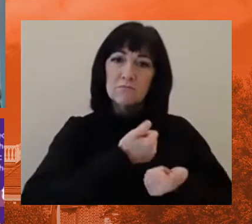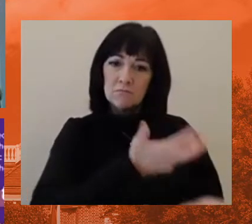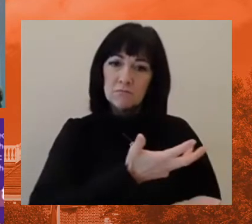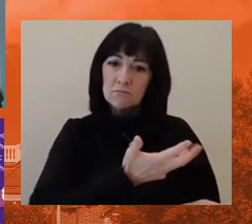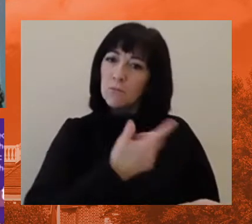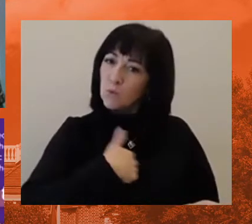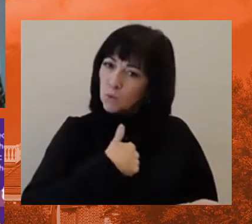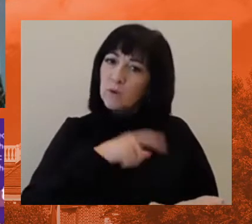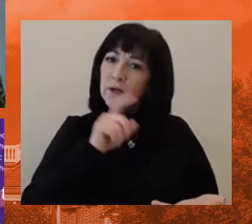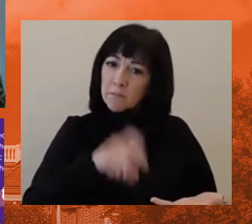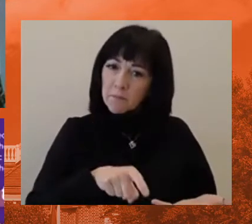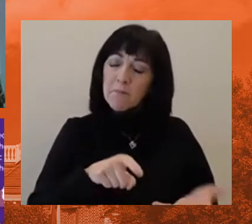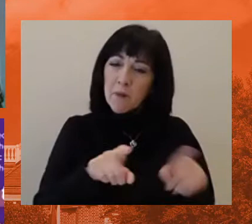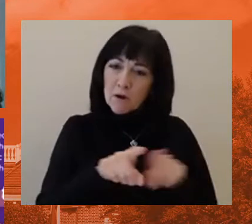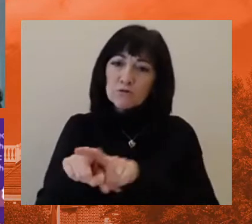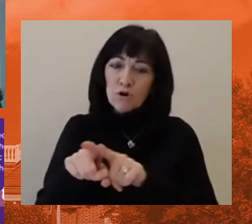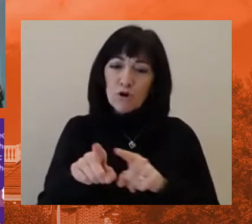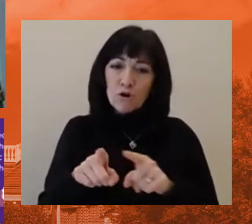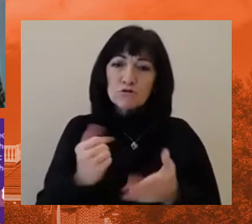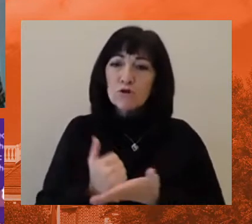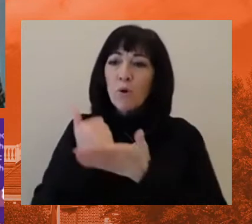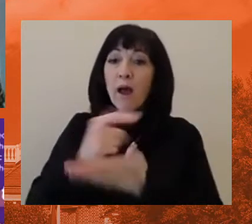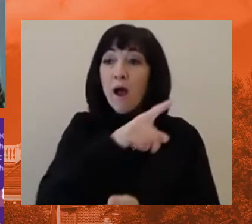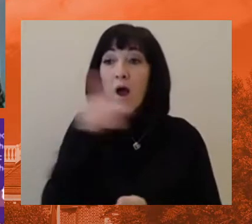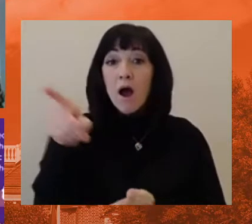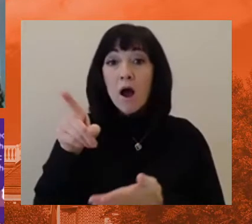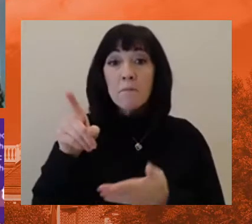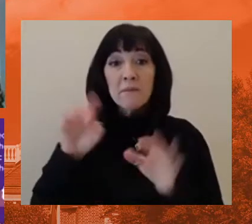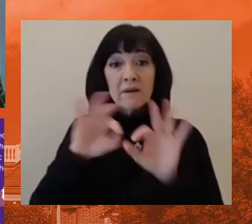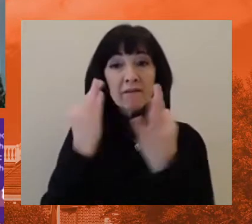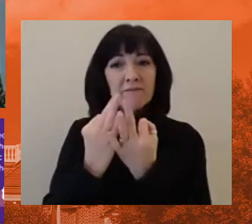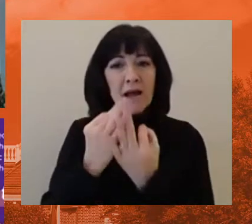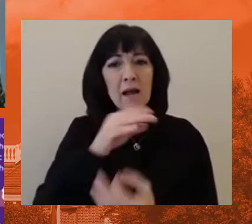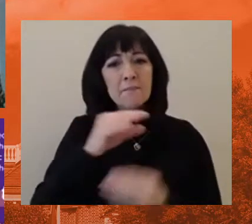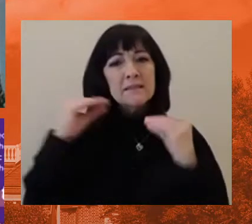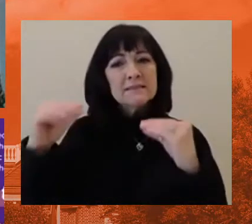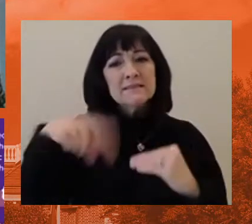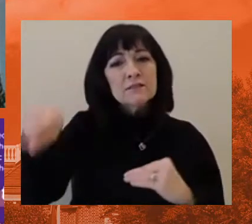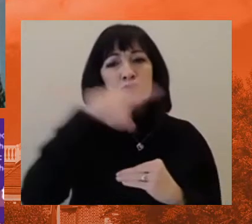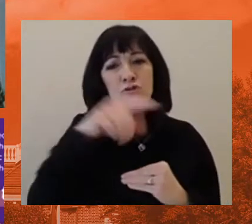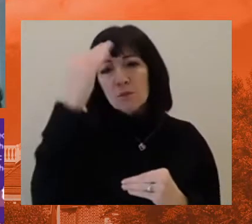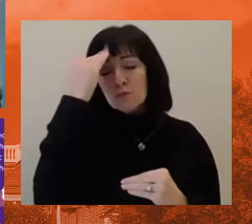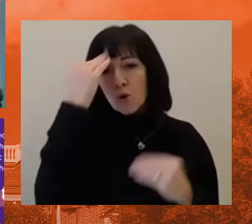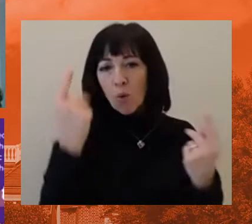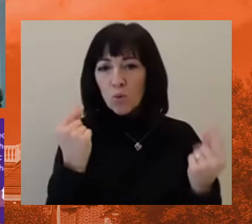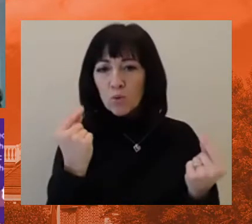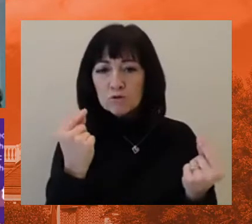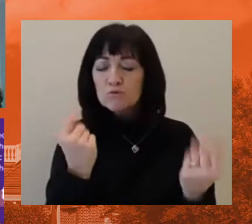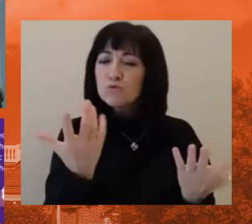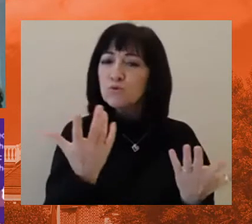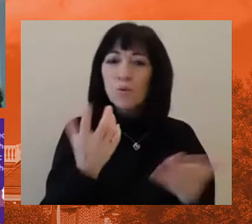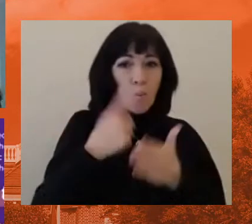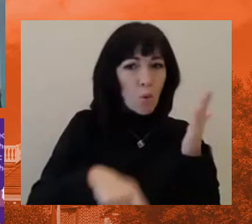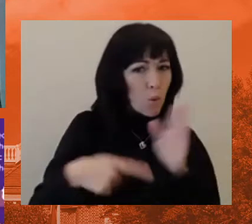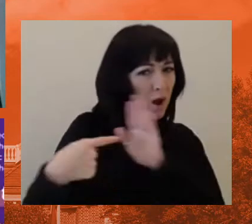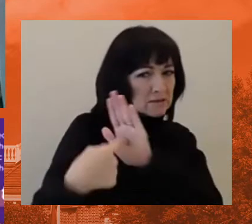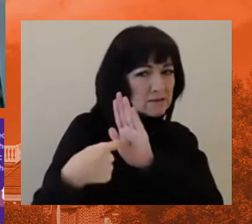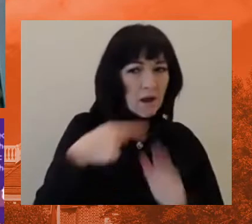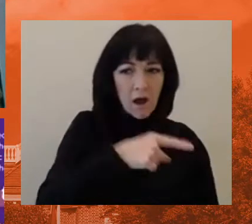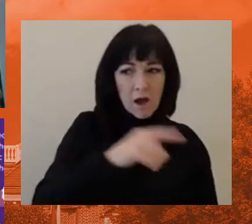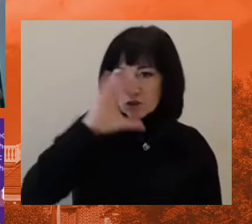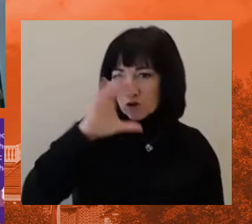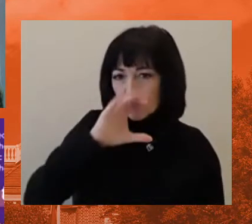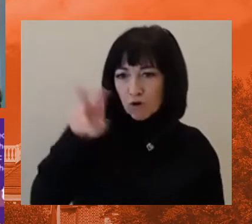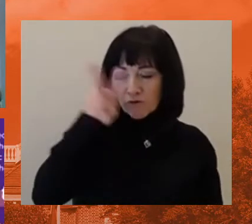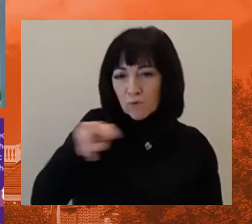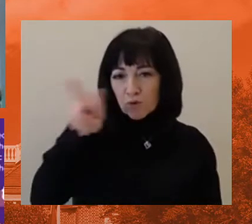help families understand the dangers their teens may be facing and signs to look for, and how to help them when they